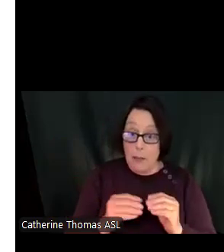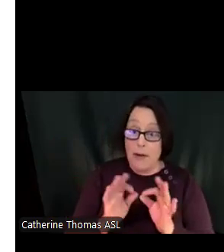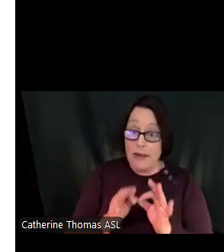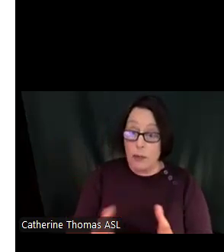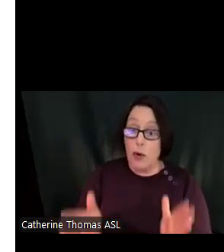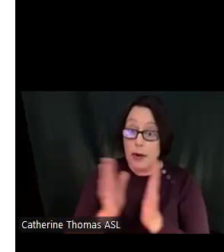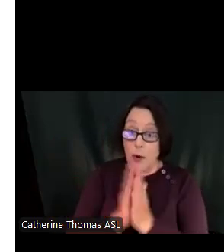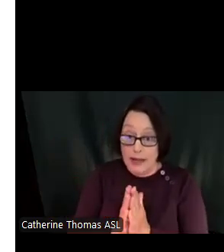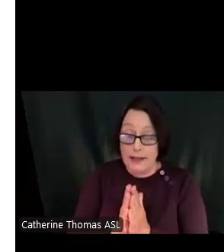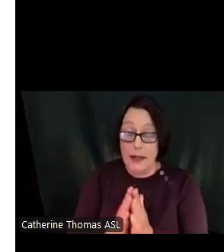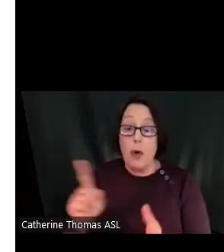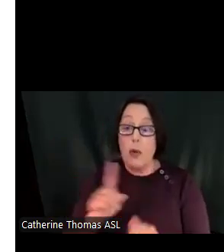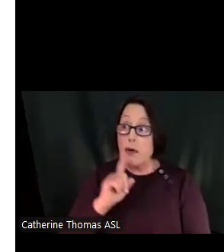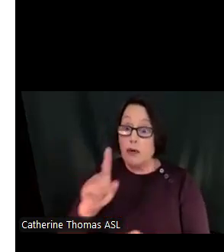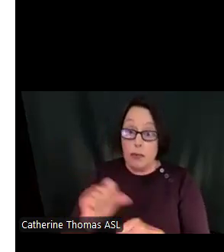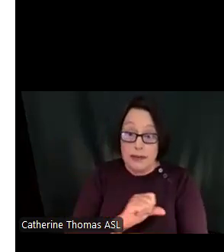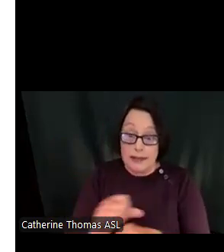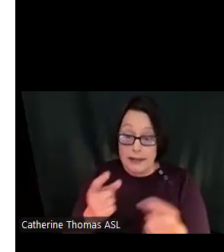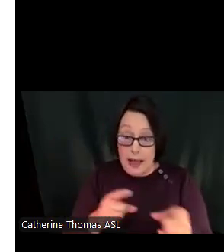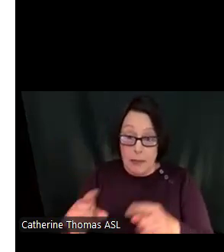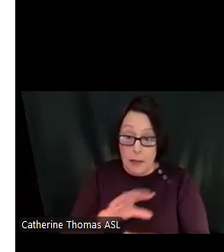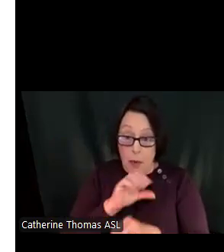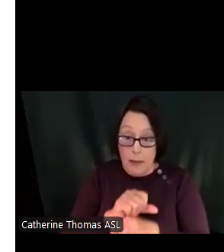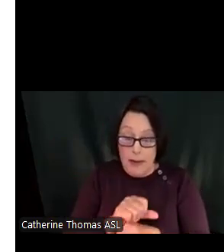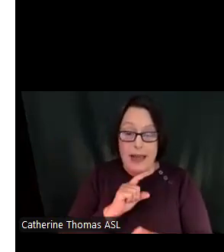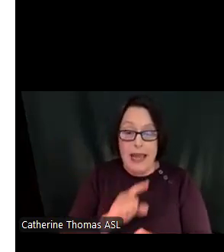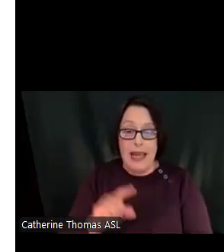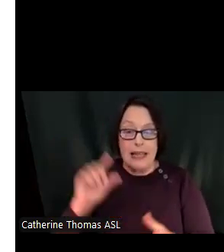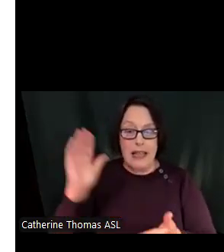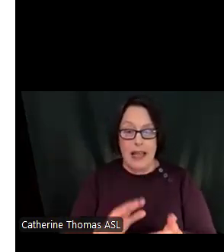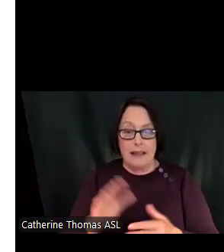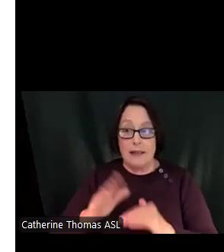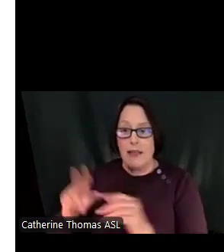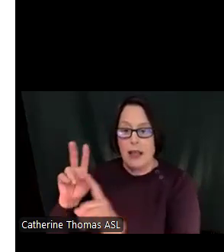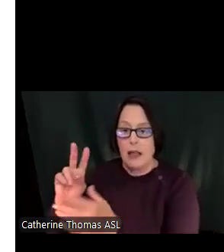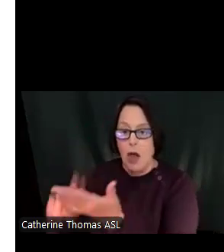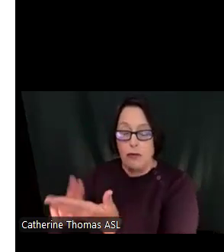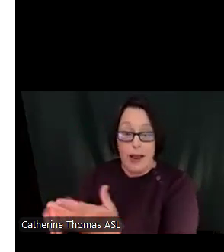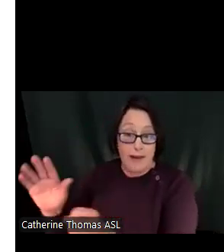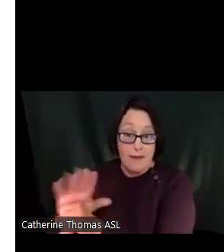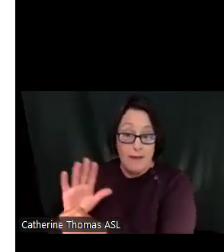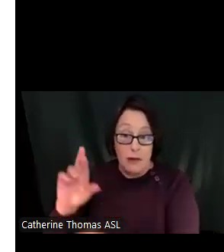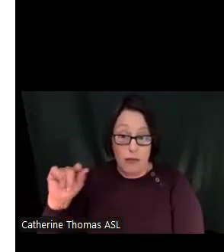in an actual appointment is much lower than the contract fill rate.